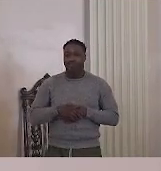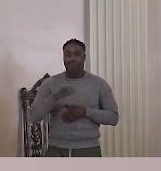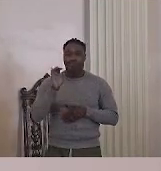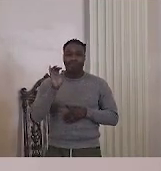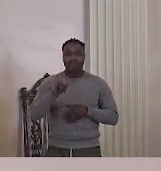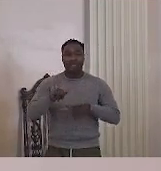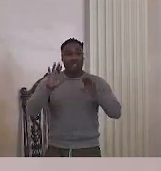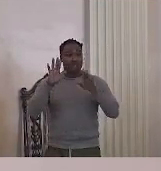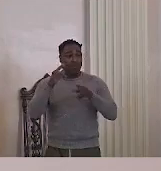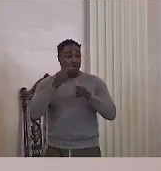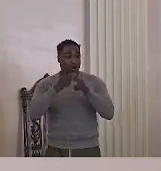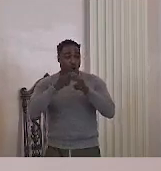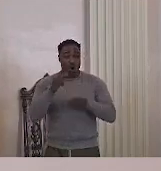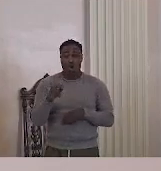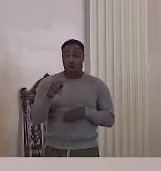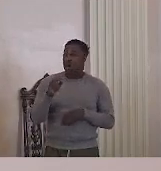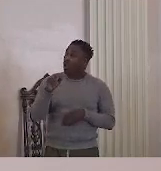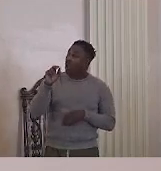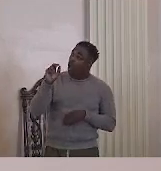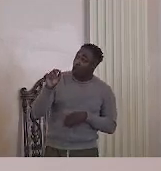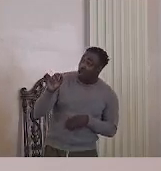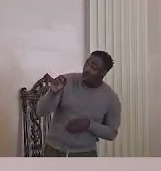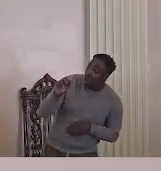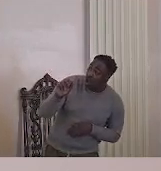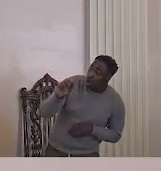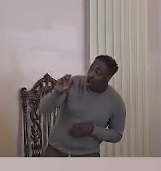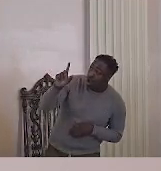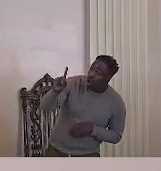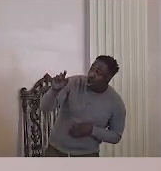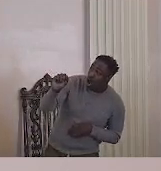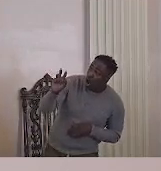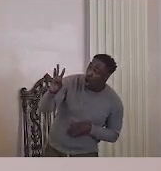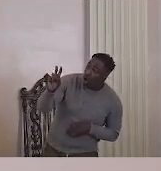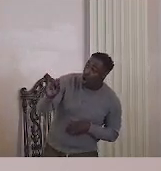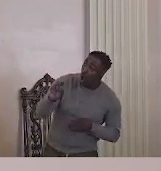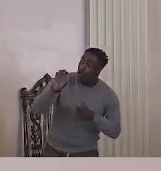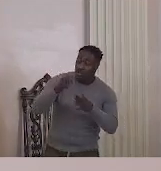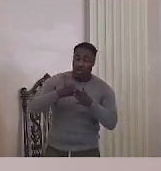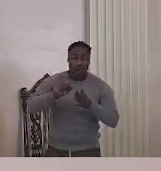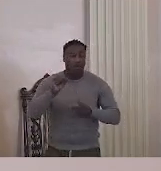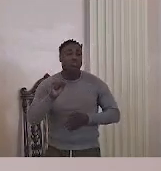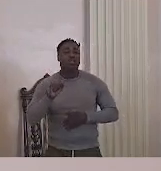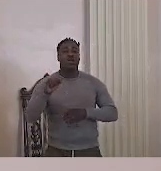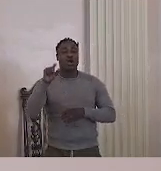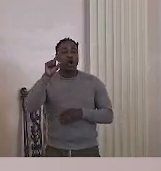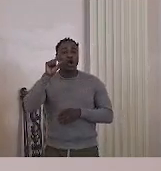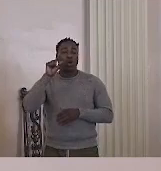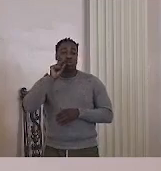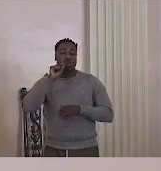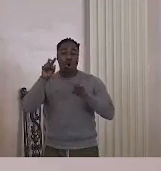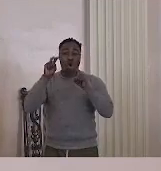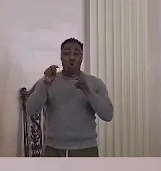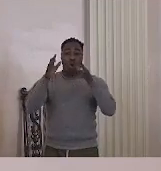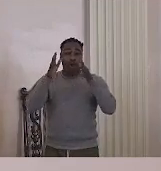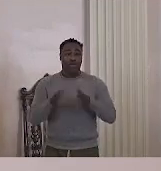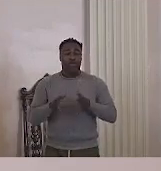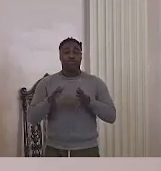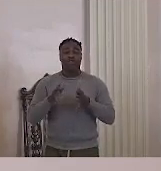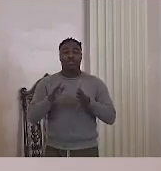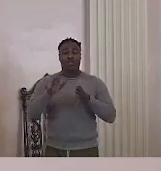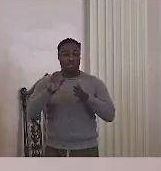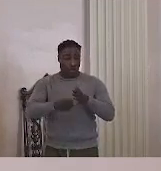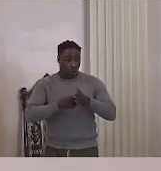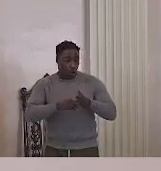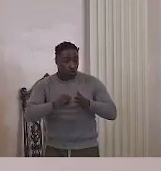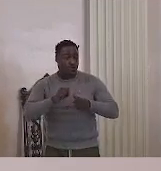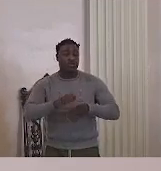wonderful called Dawn Songs, A Bird Watcher's Field Guide to the Poetics of Migration. It is by